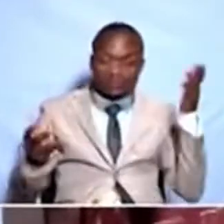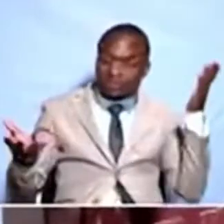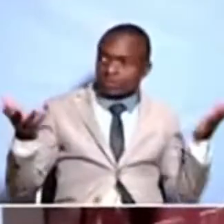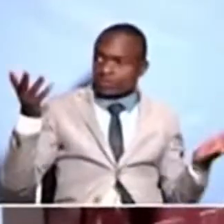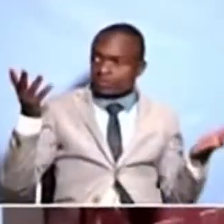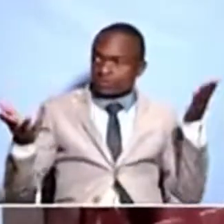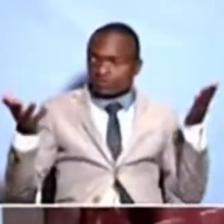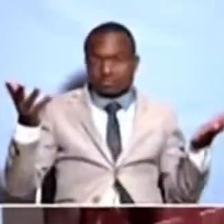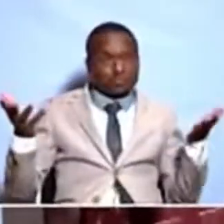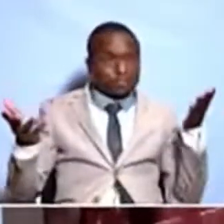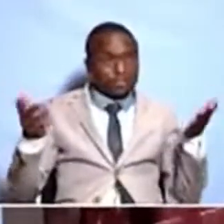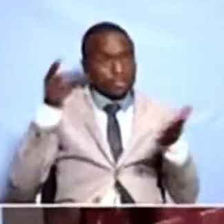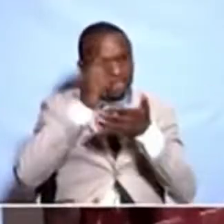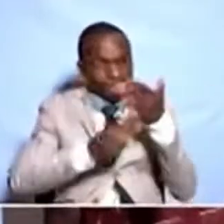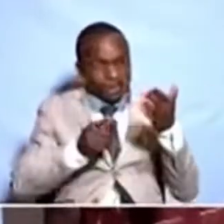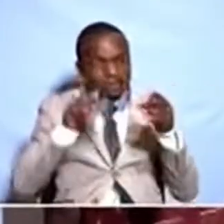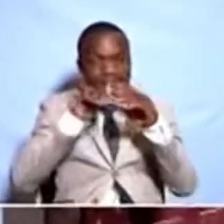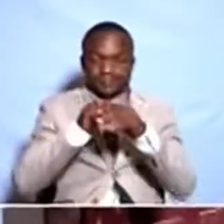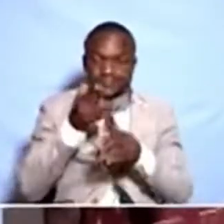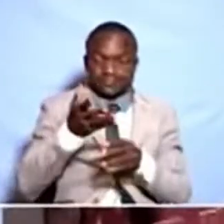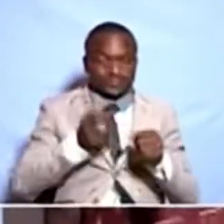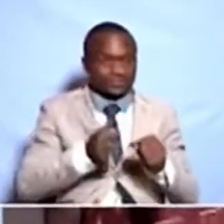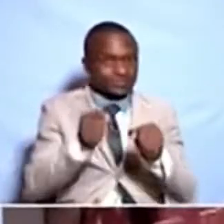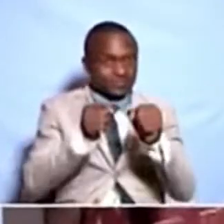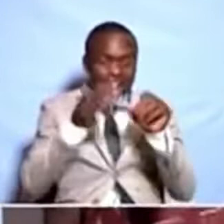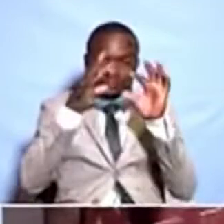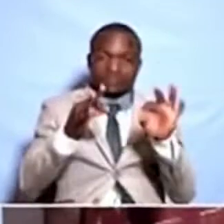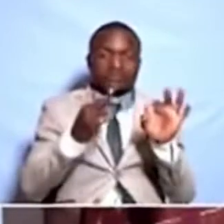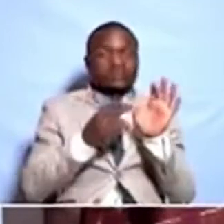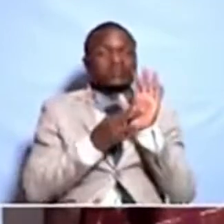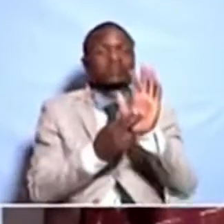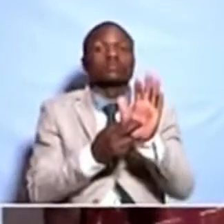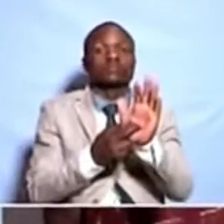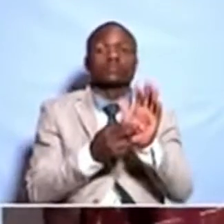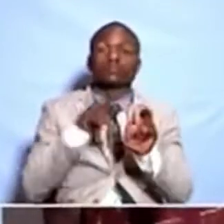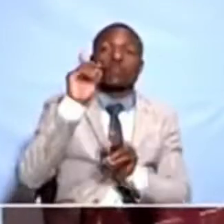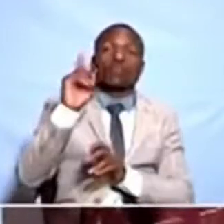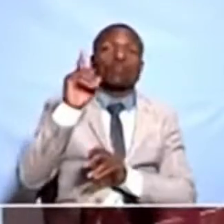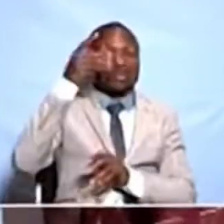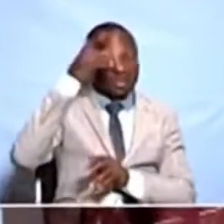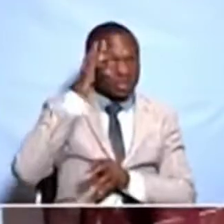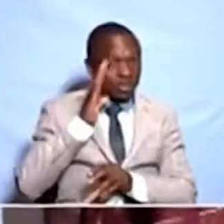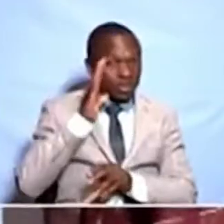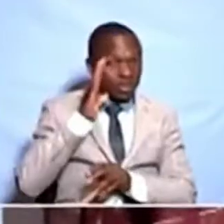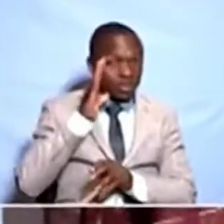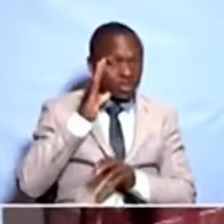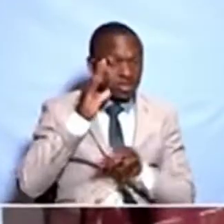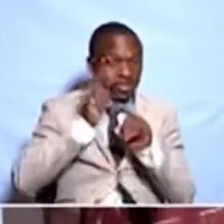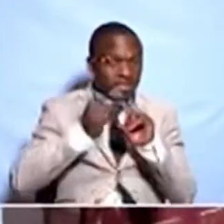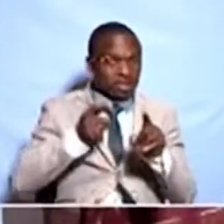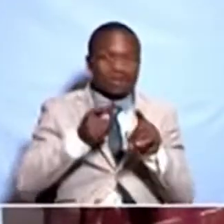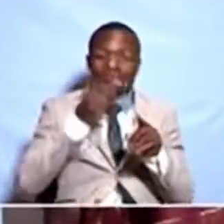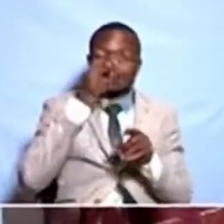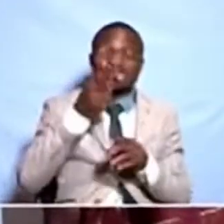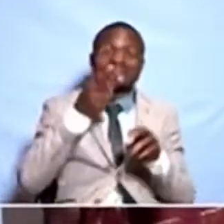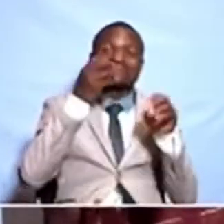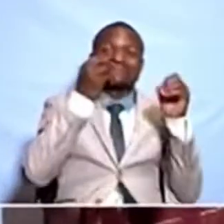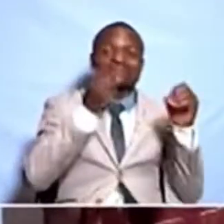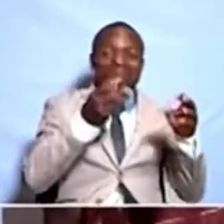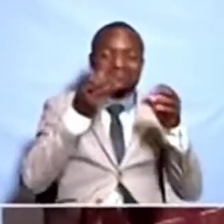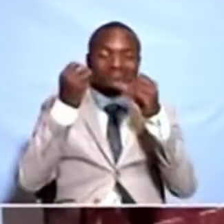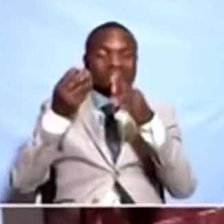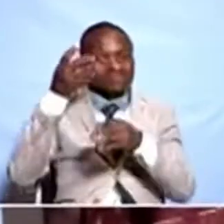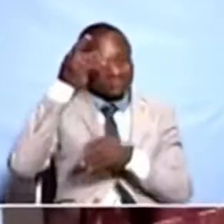is on the system. Maybe on the system it shows that it's only one color, and yet they have seen a multiple